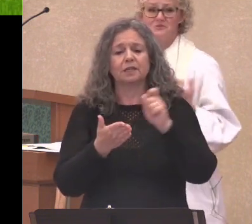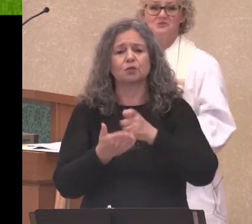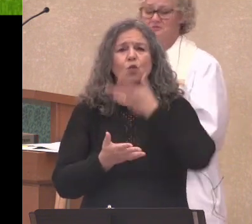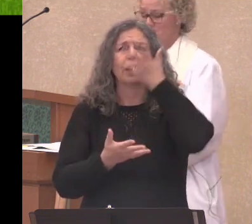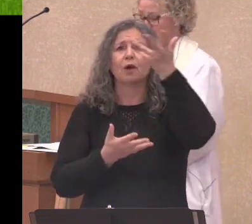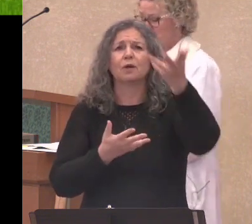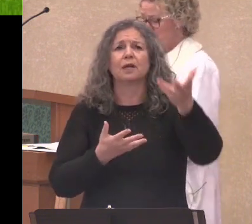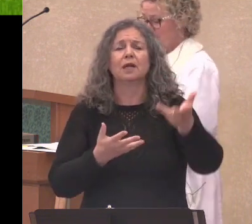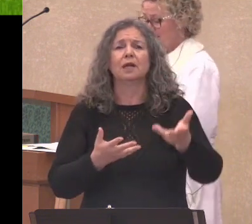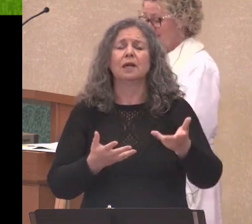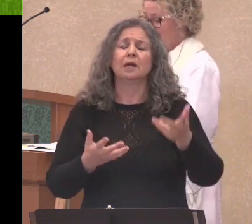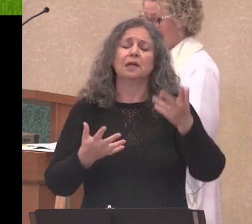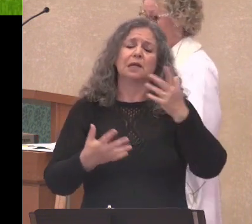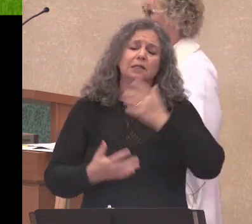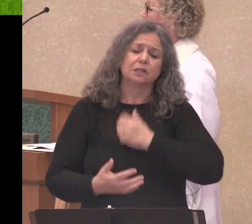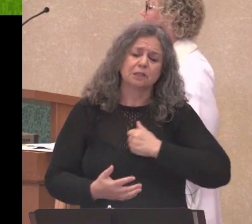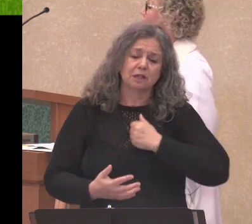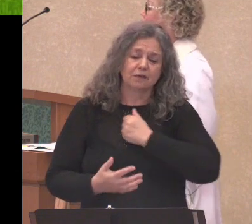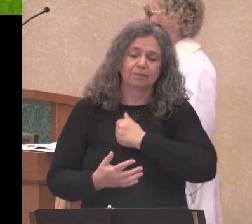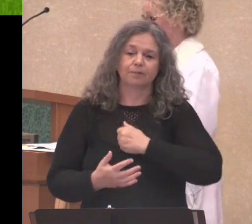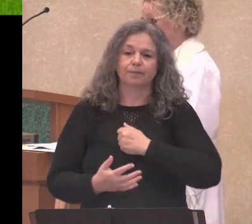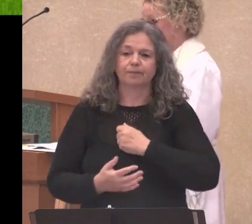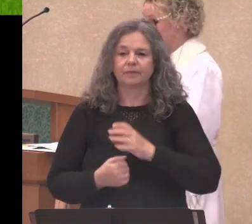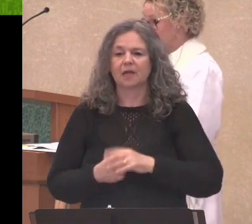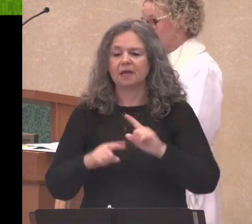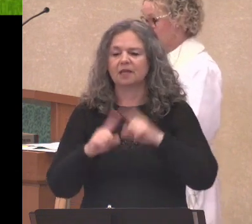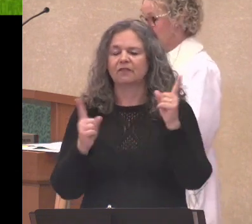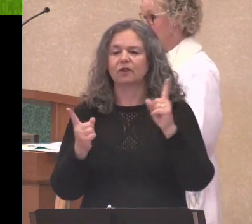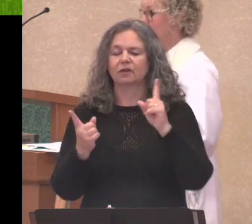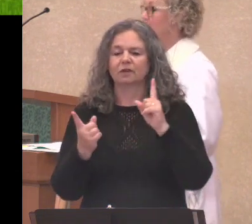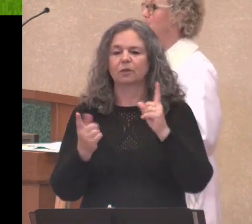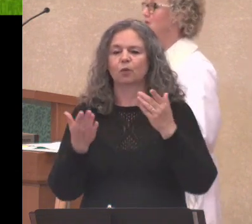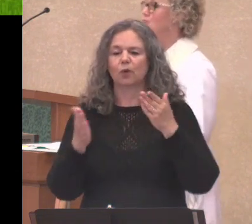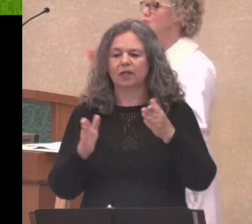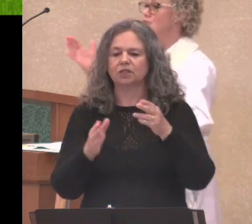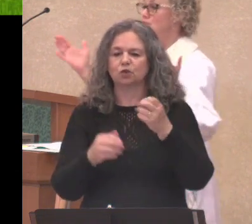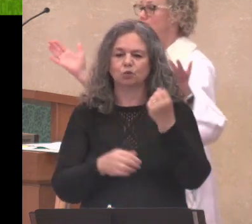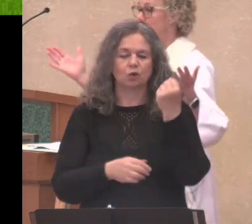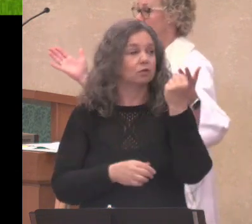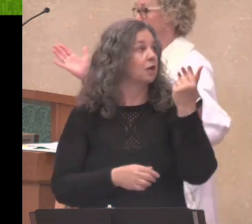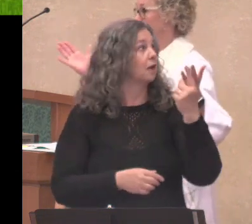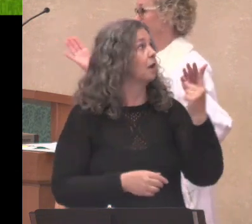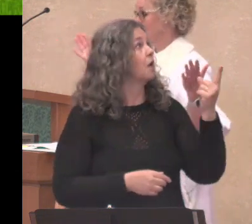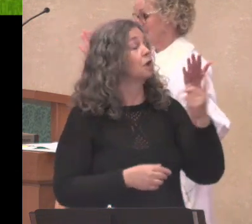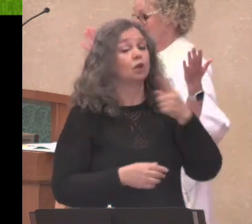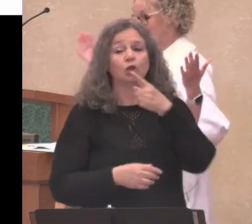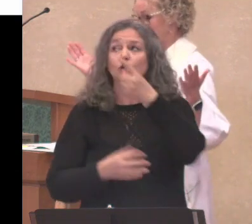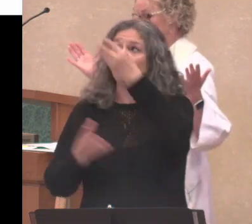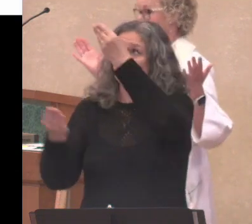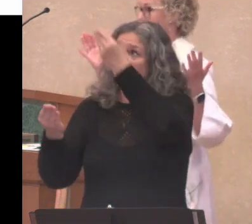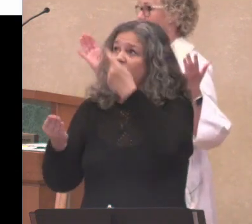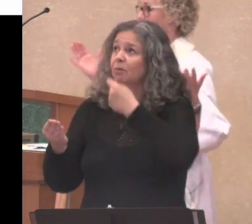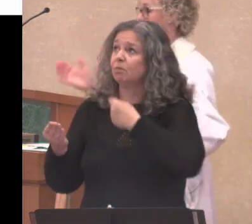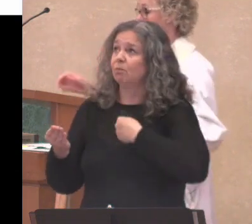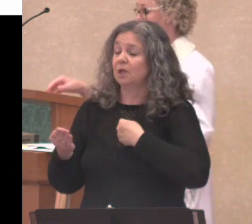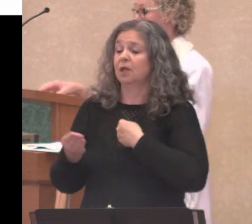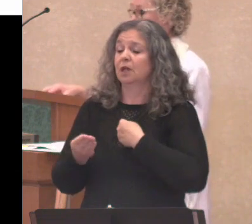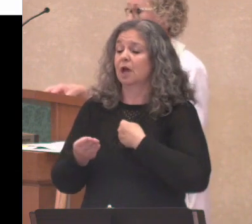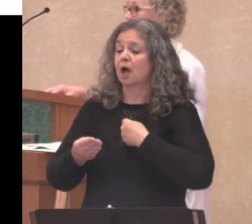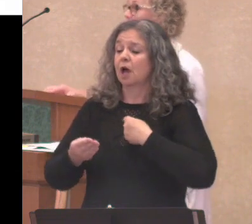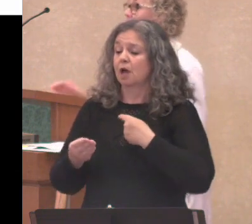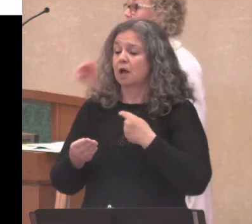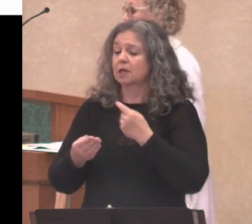I would too. Another translation reads, "You gave me room when I was in a tight